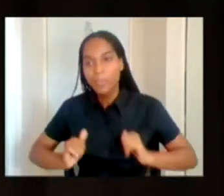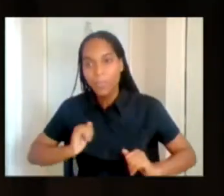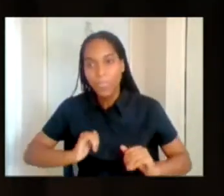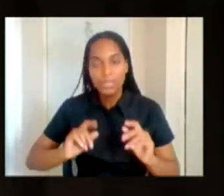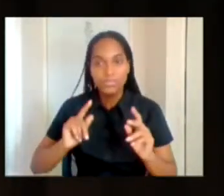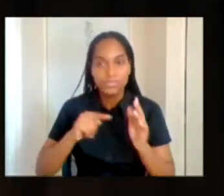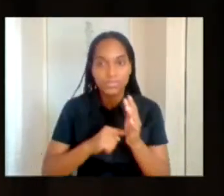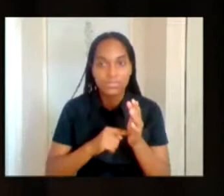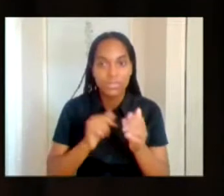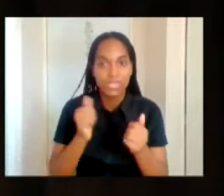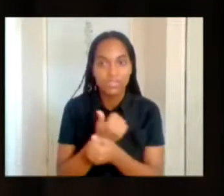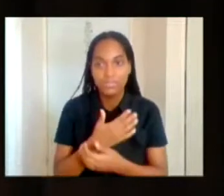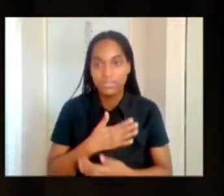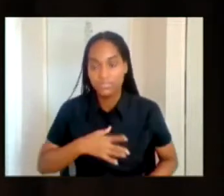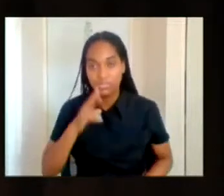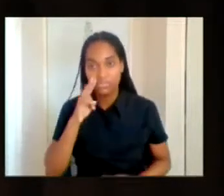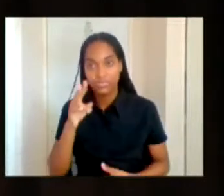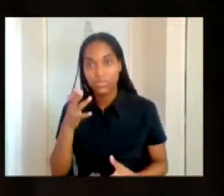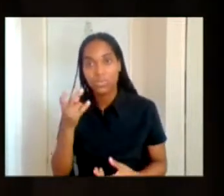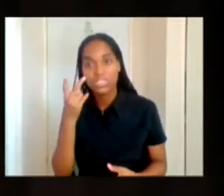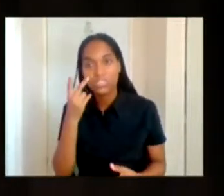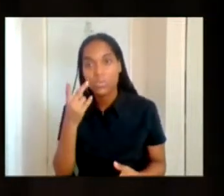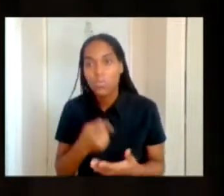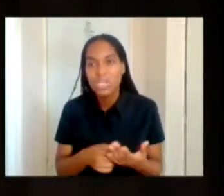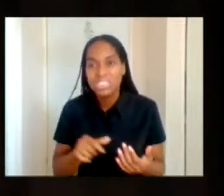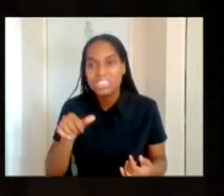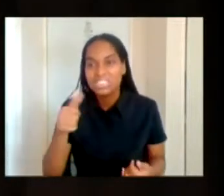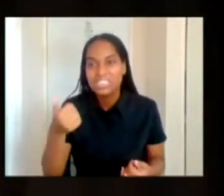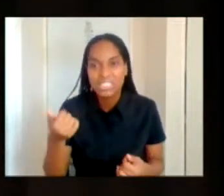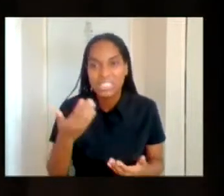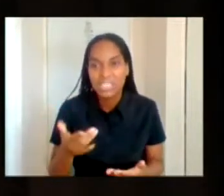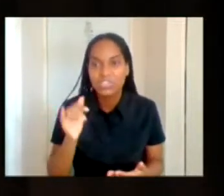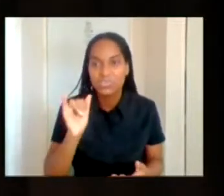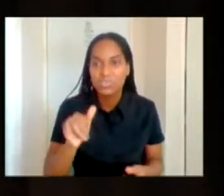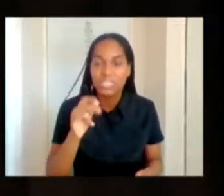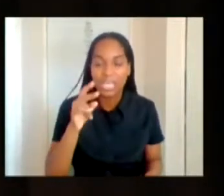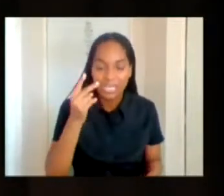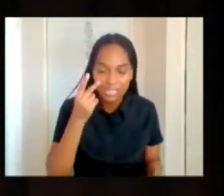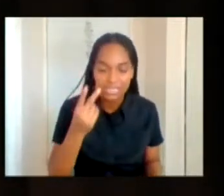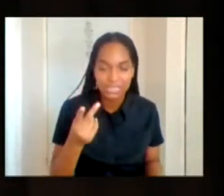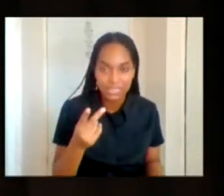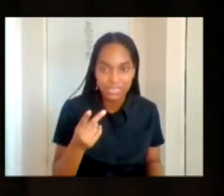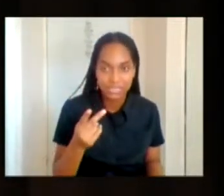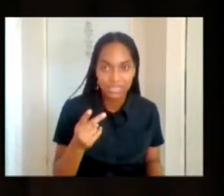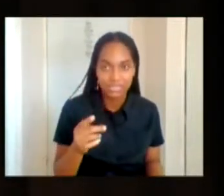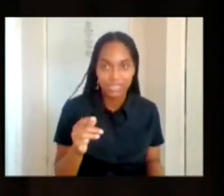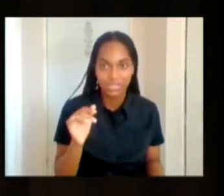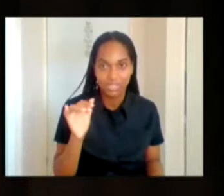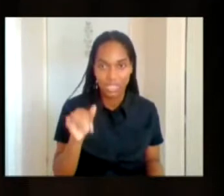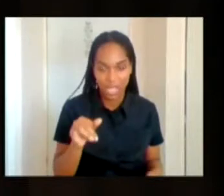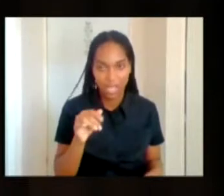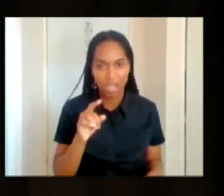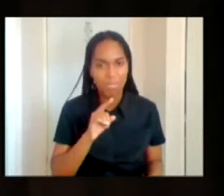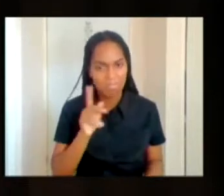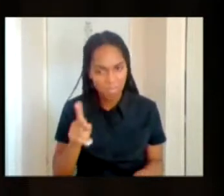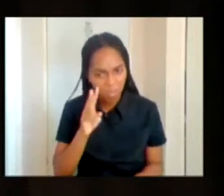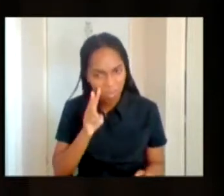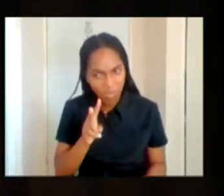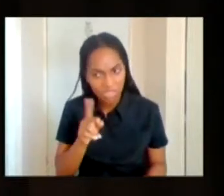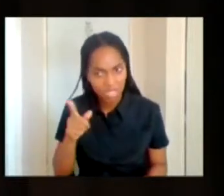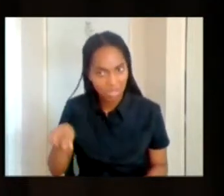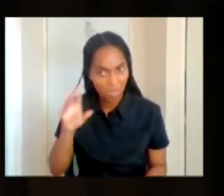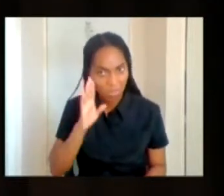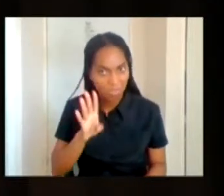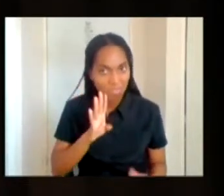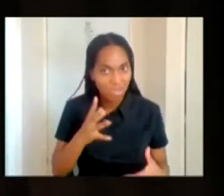everyone's watching that you want to see what's the next episode. So you can then see, are there people watching? Are they going to engage? Are they